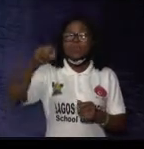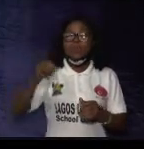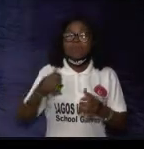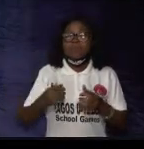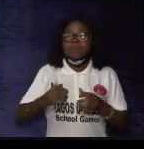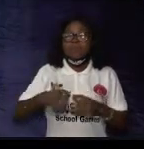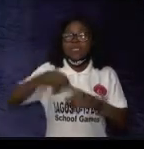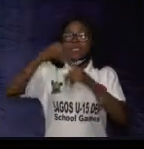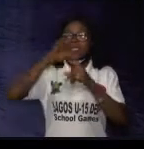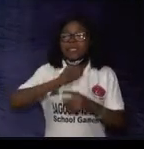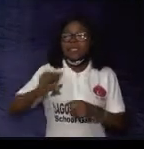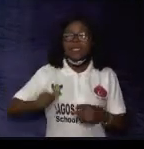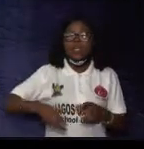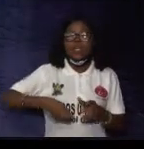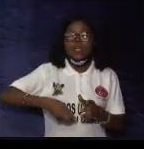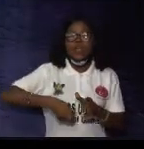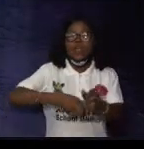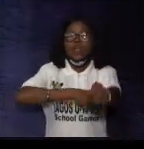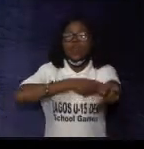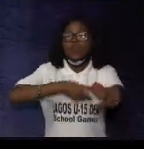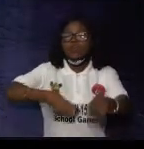a long journey.